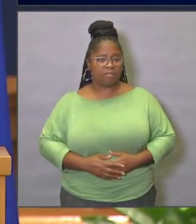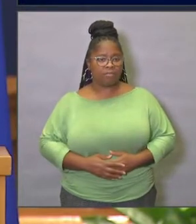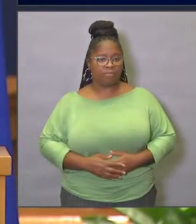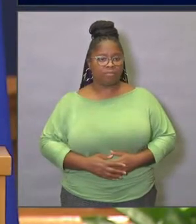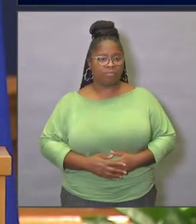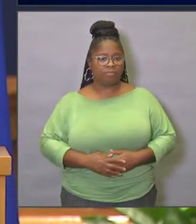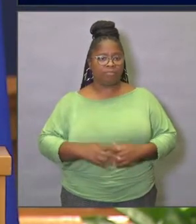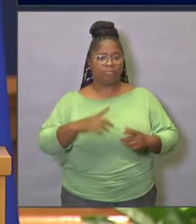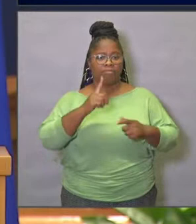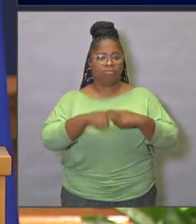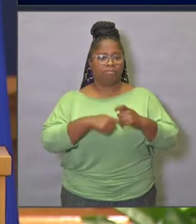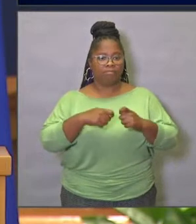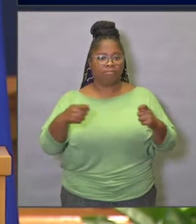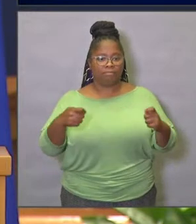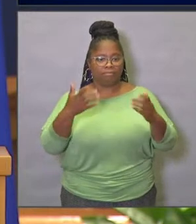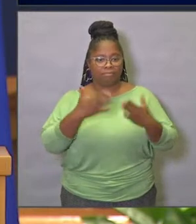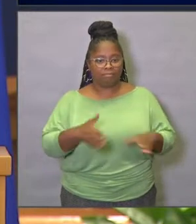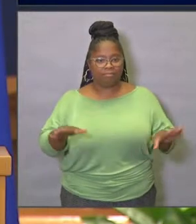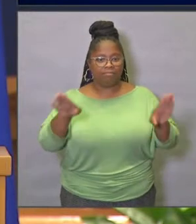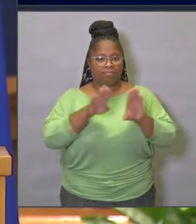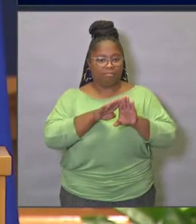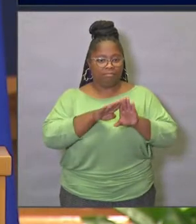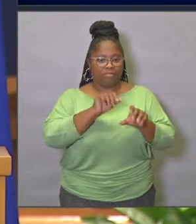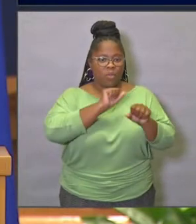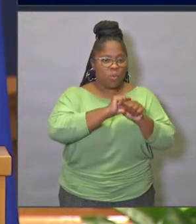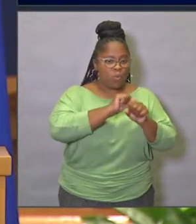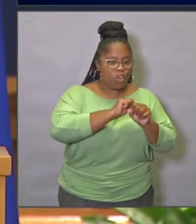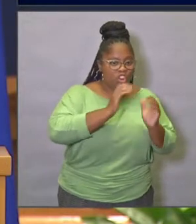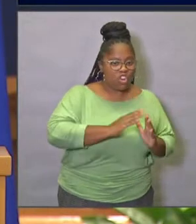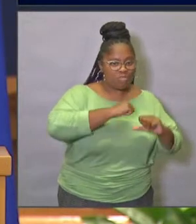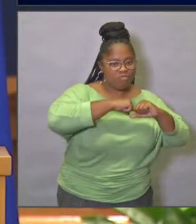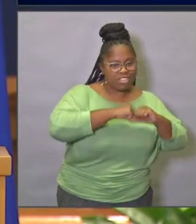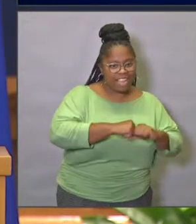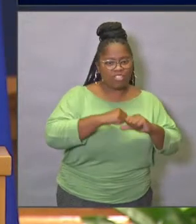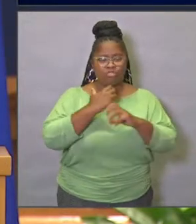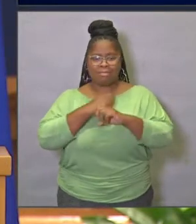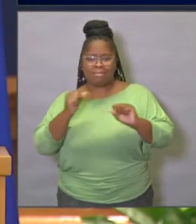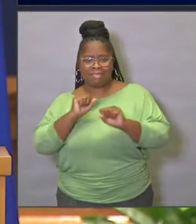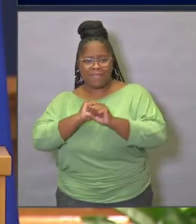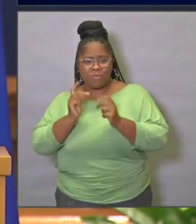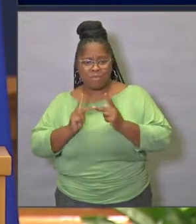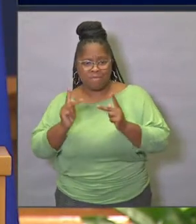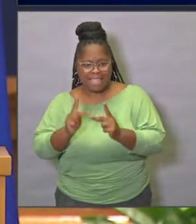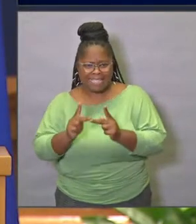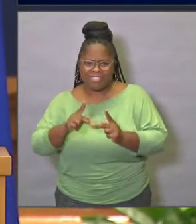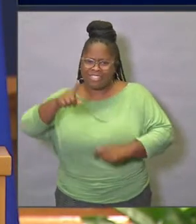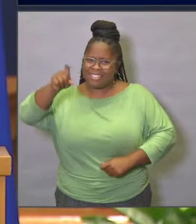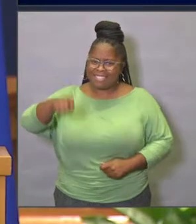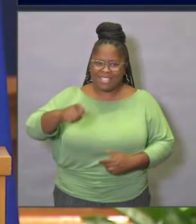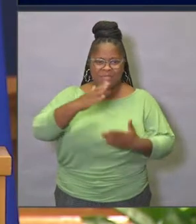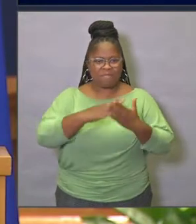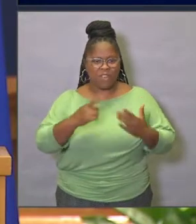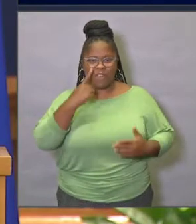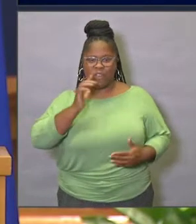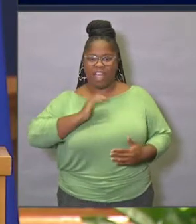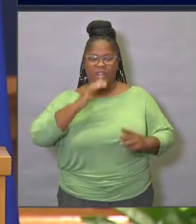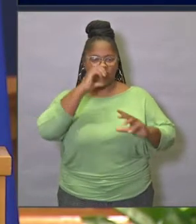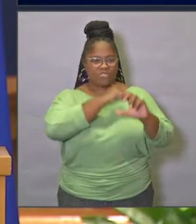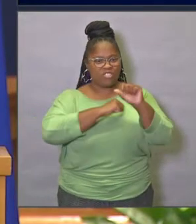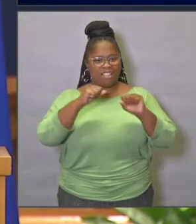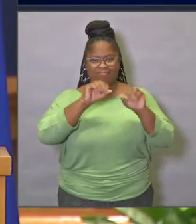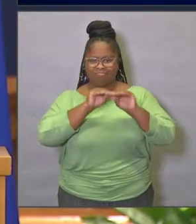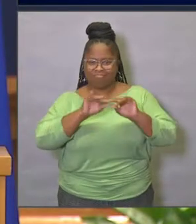in closing, worker protections and safe workplaces are an essential part of our strategy for slowing the spread